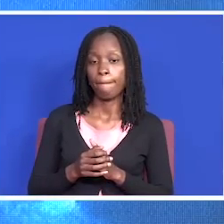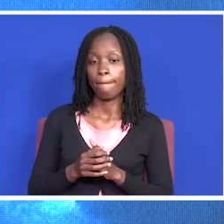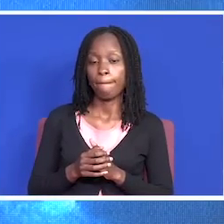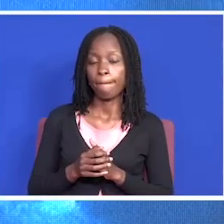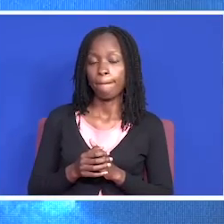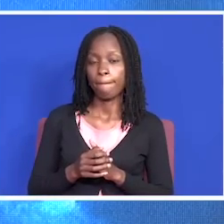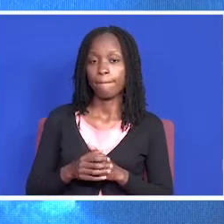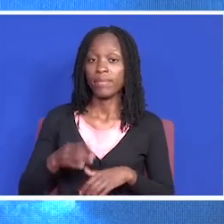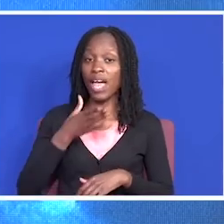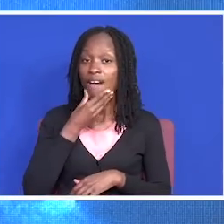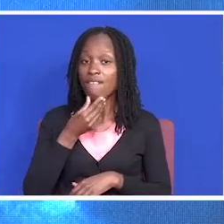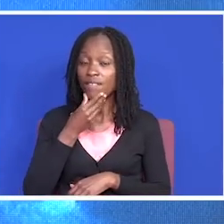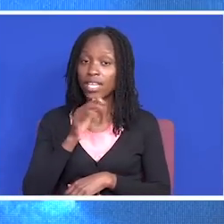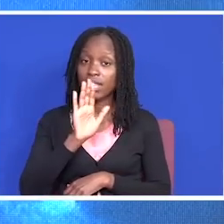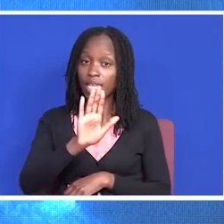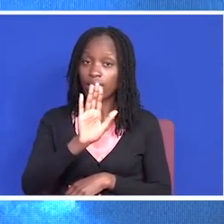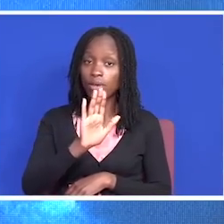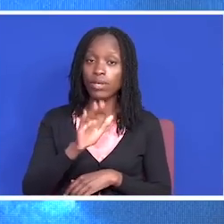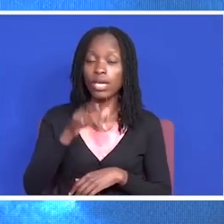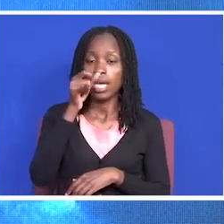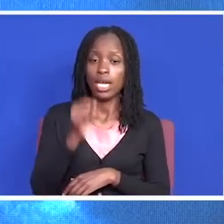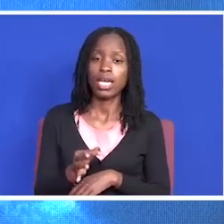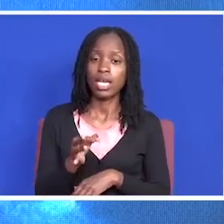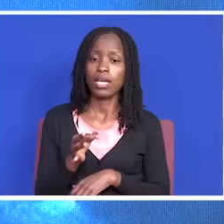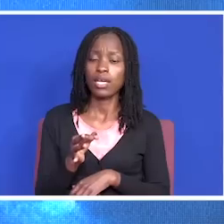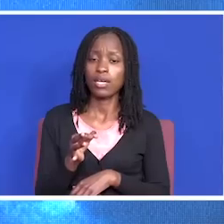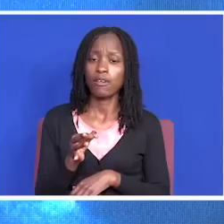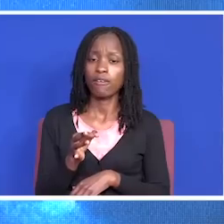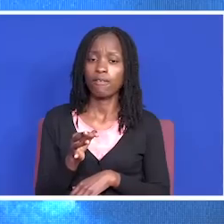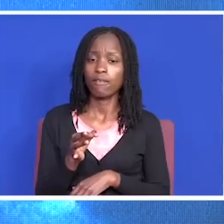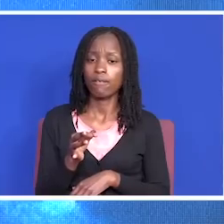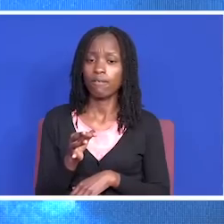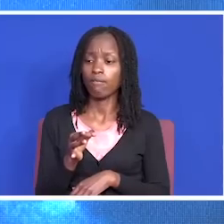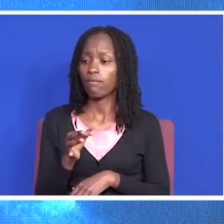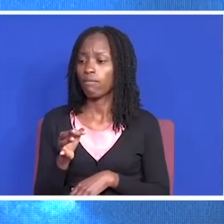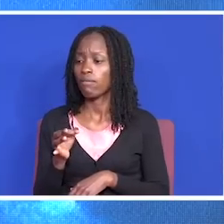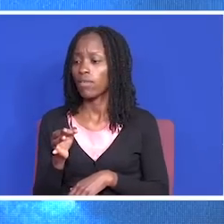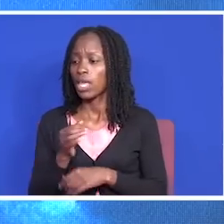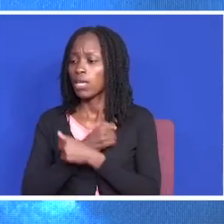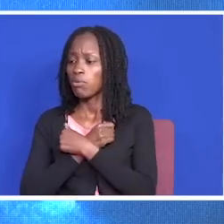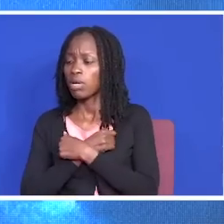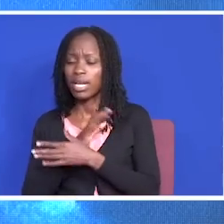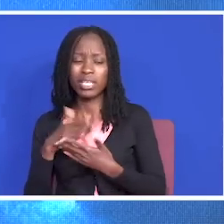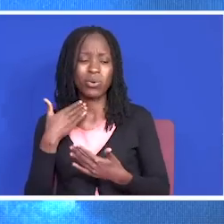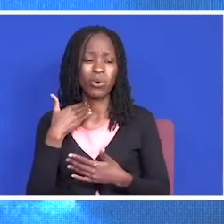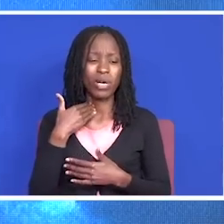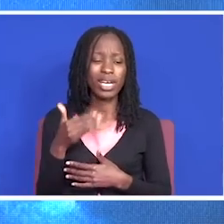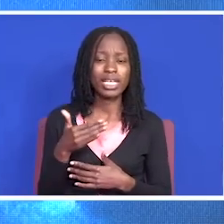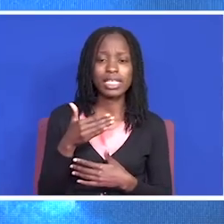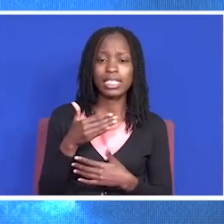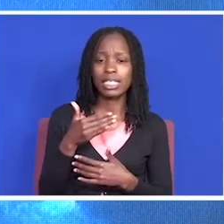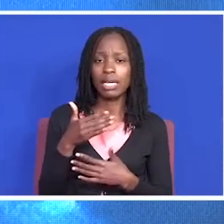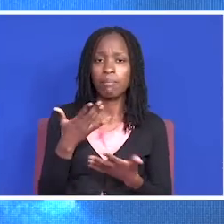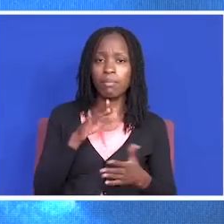a minute. Now, your father is, and whether you like it or not, maybe the size of your nose was determined